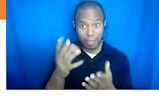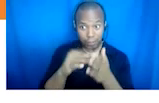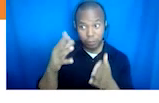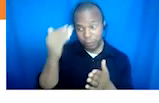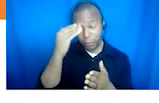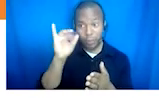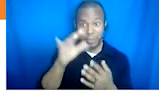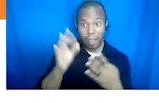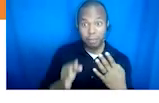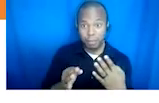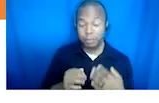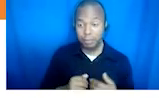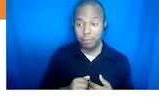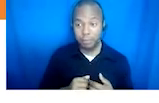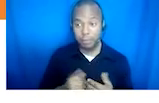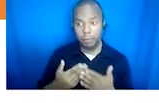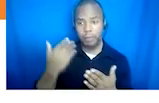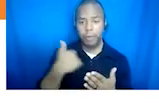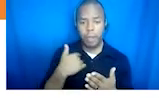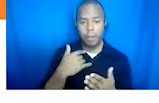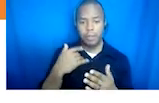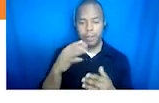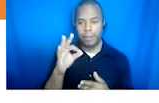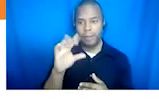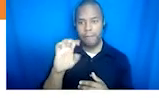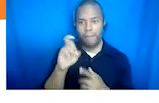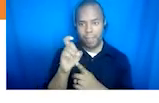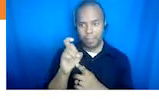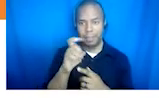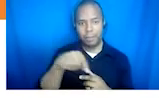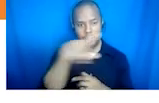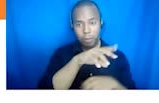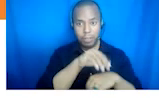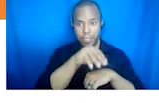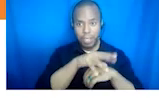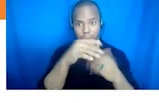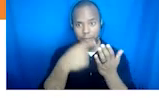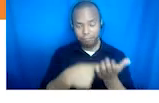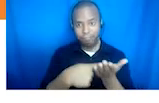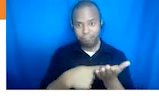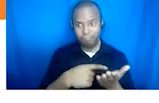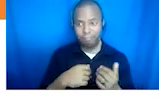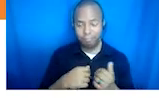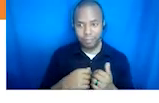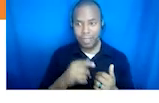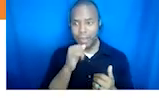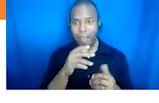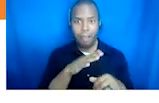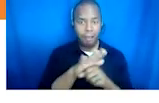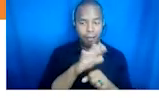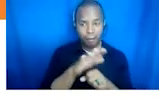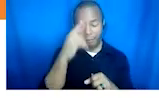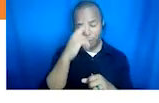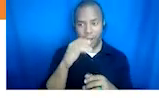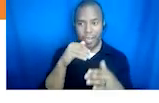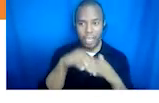Because I know that I was at a flex this morning and the counselors were talking about the fact that there weren't enough of the intro to ethnic studies